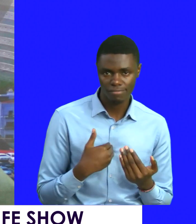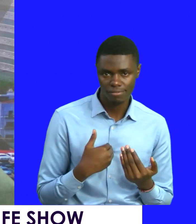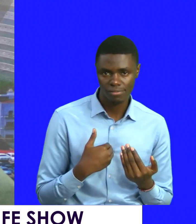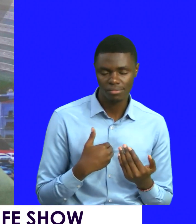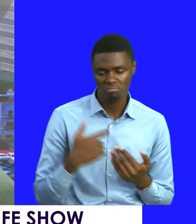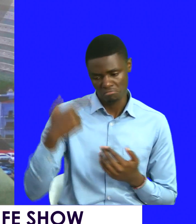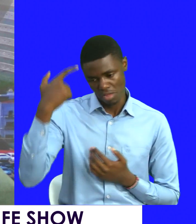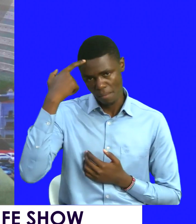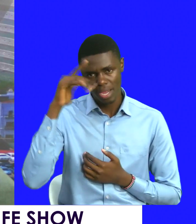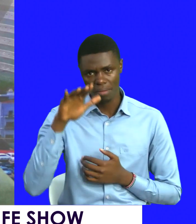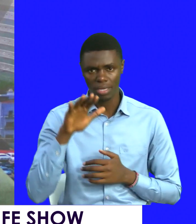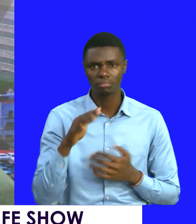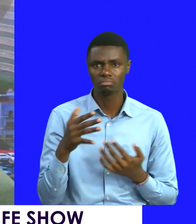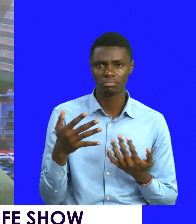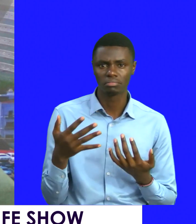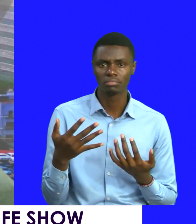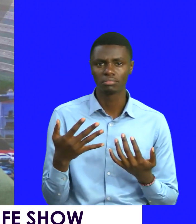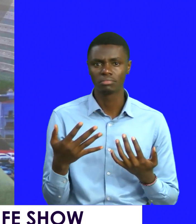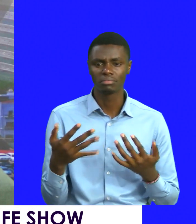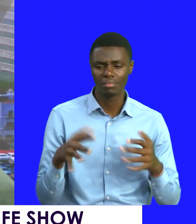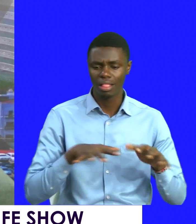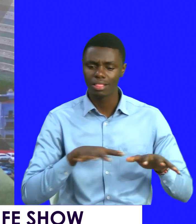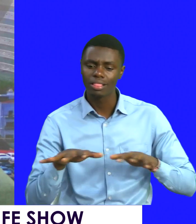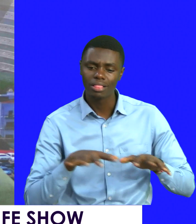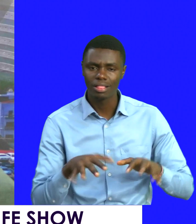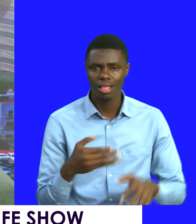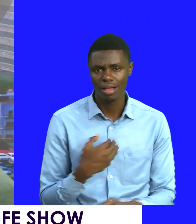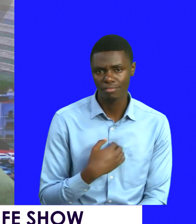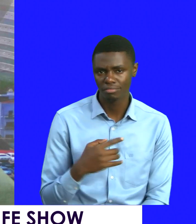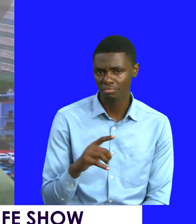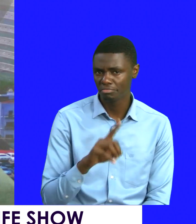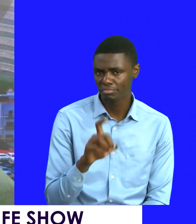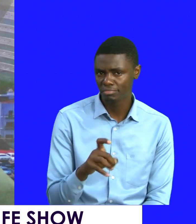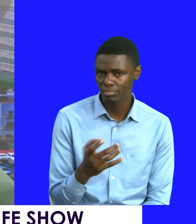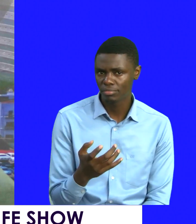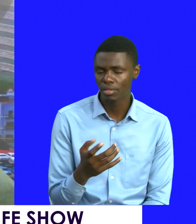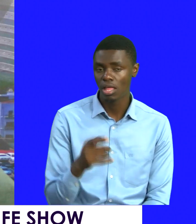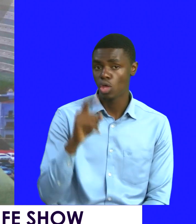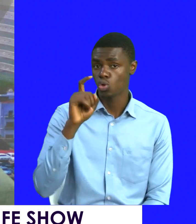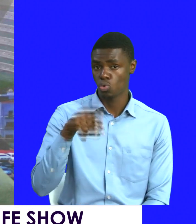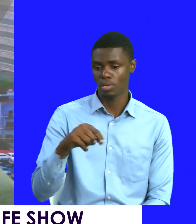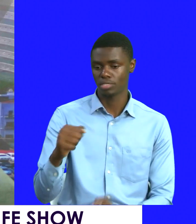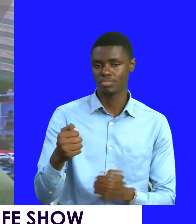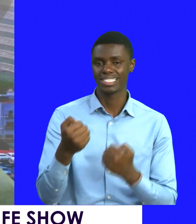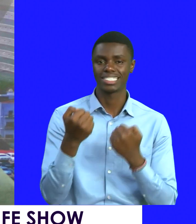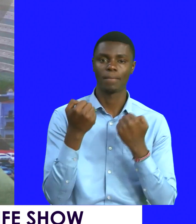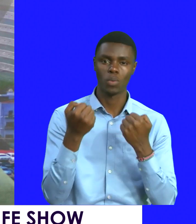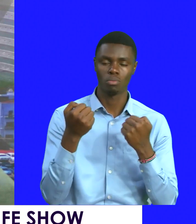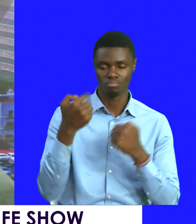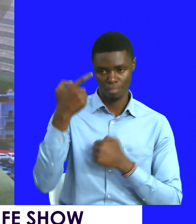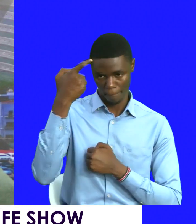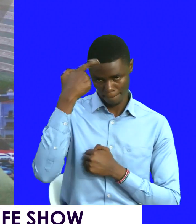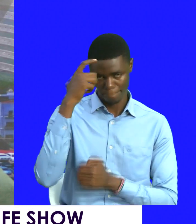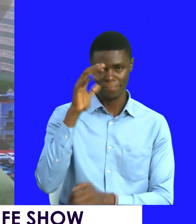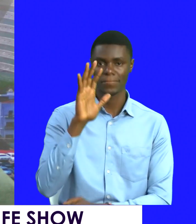Inside your mind, is there any instability? You need to be stable in your